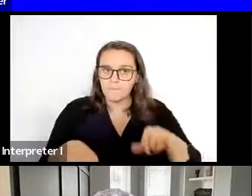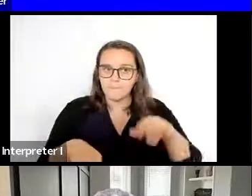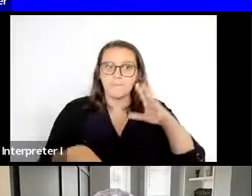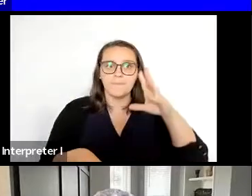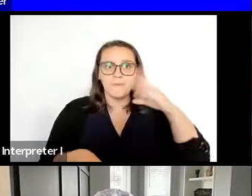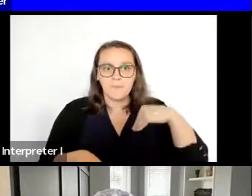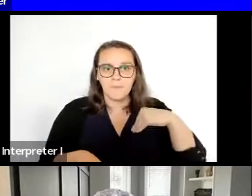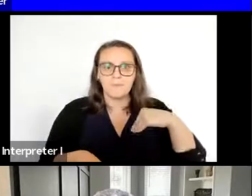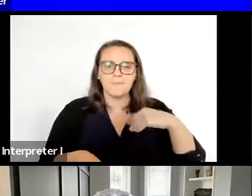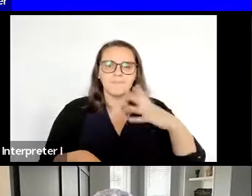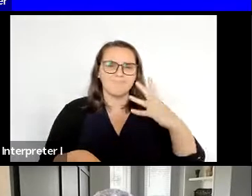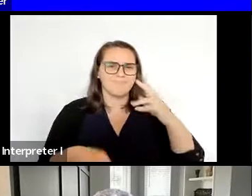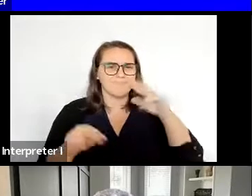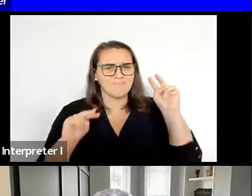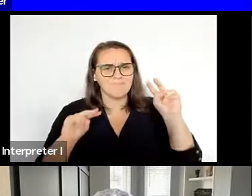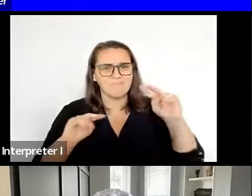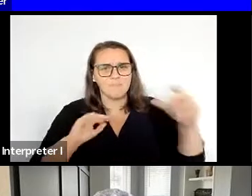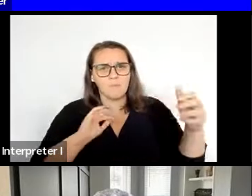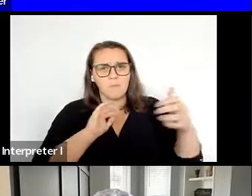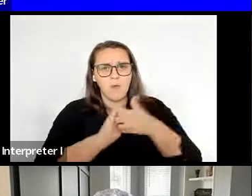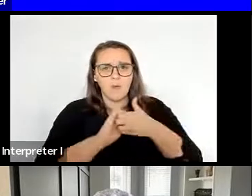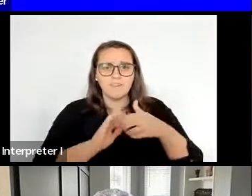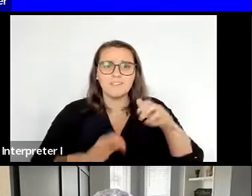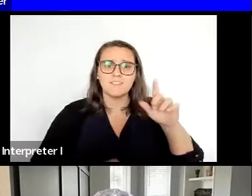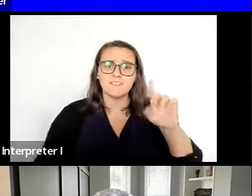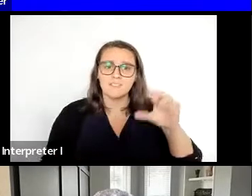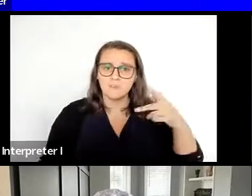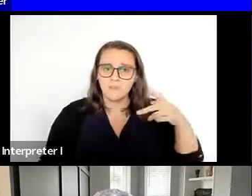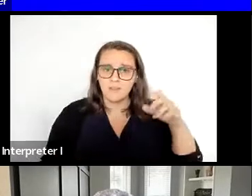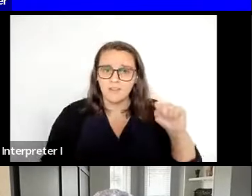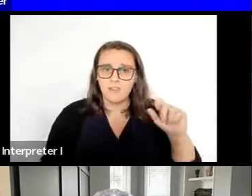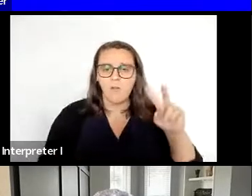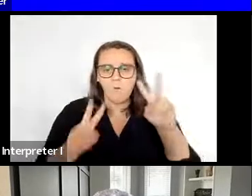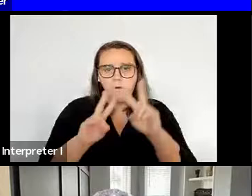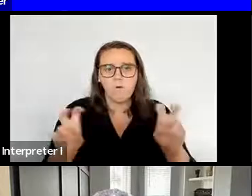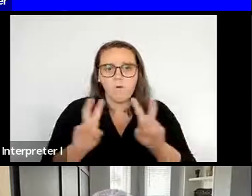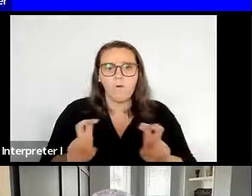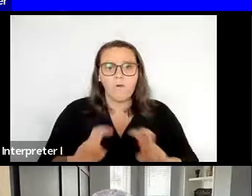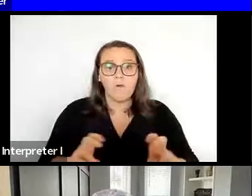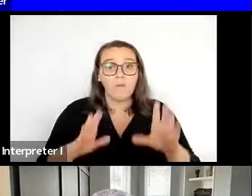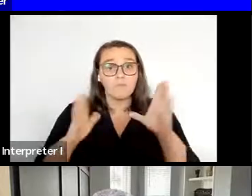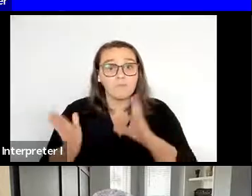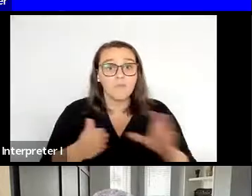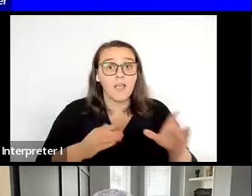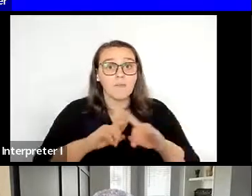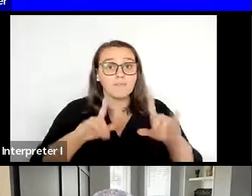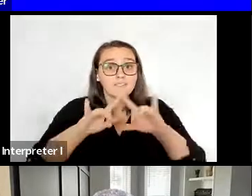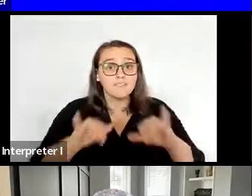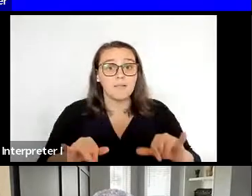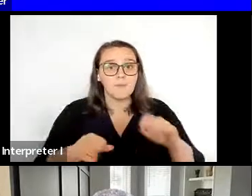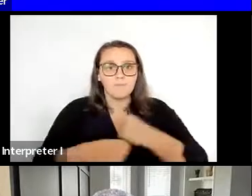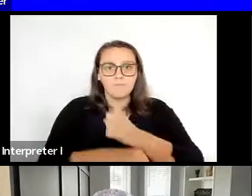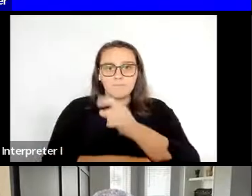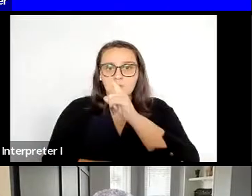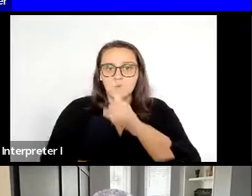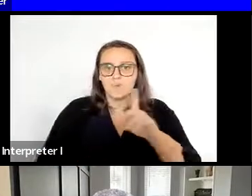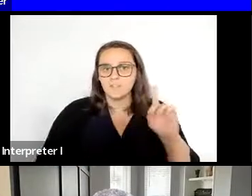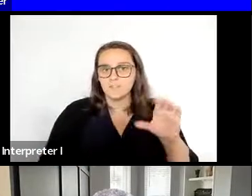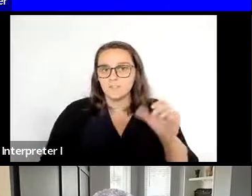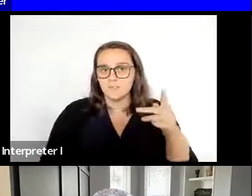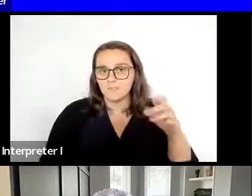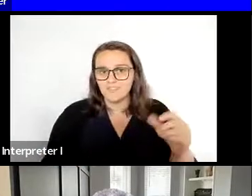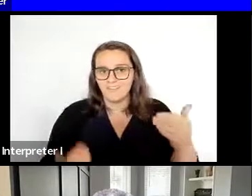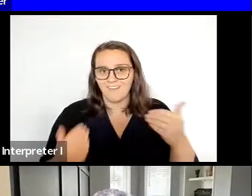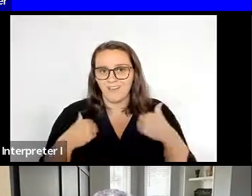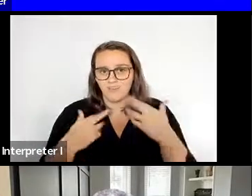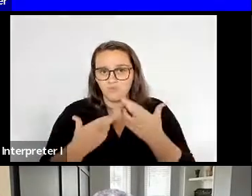to partnering with DCPS to make sure that we get that right, scrutinizing the plan, but then ensuring that DCPS has the resources that it needs and the